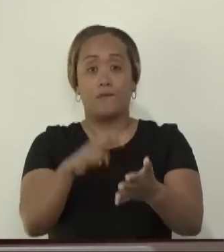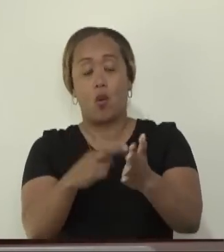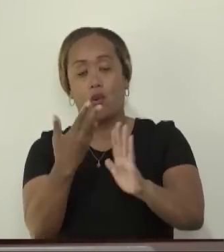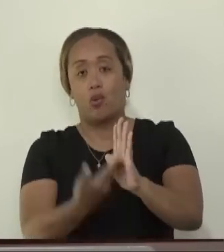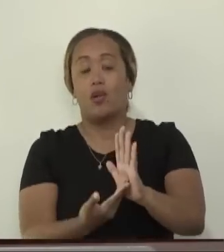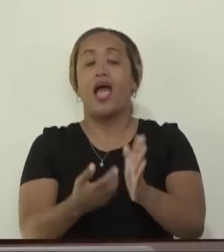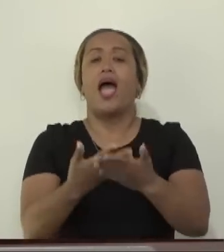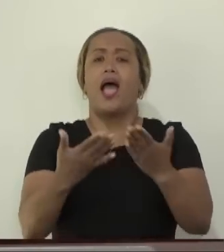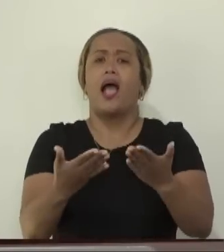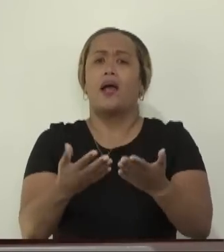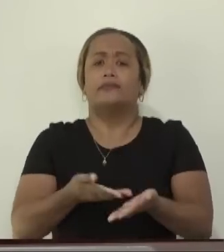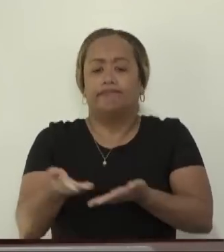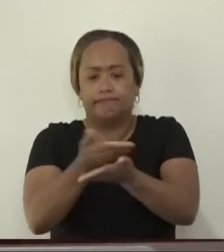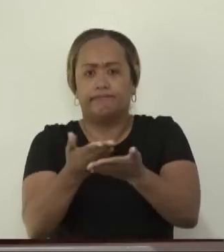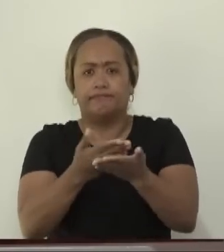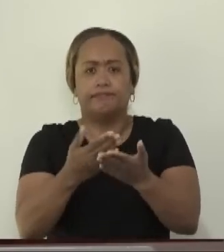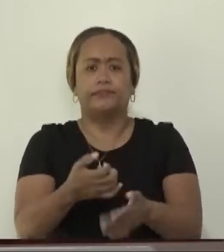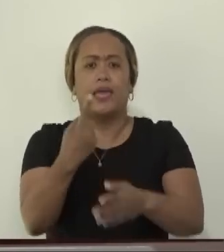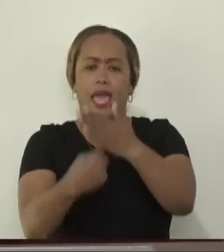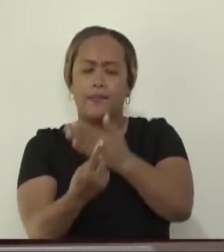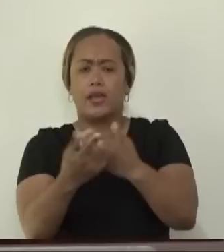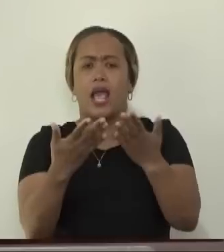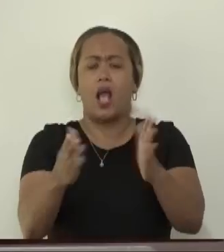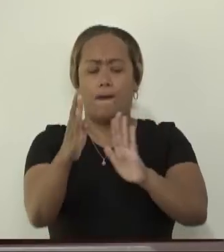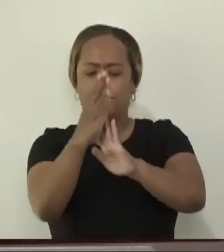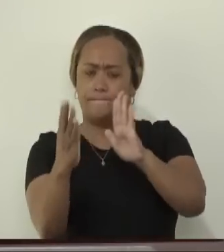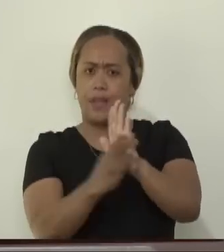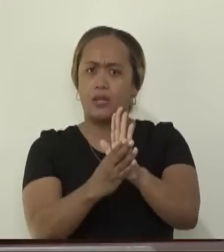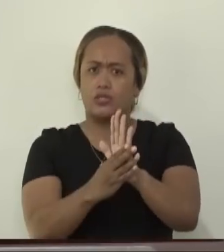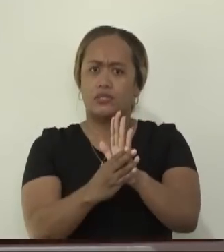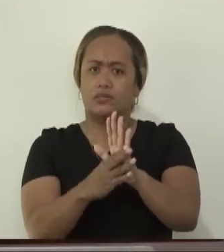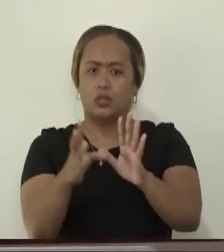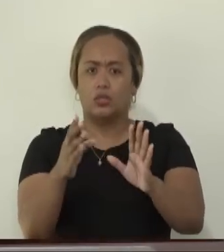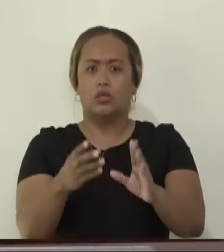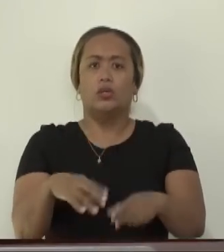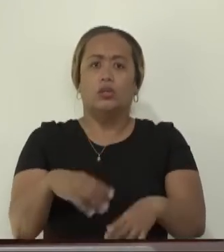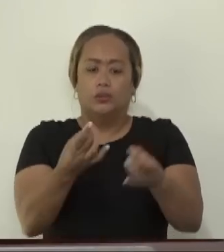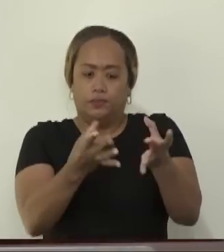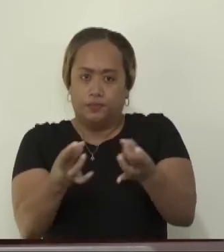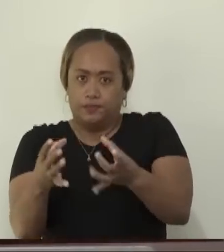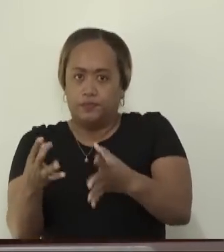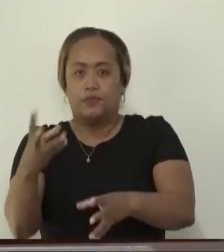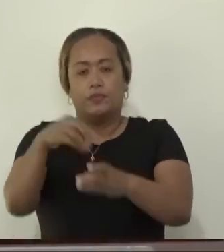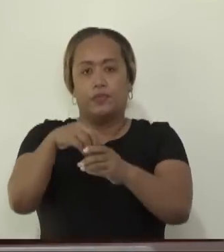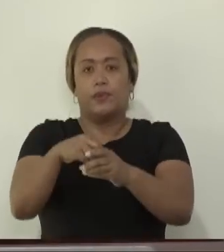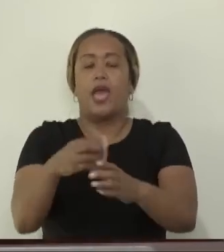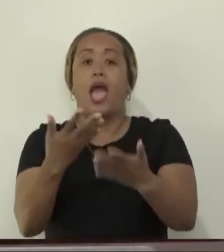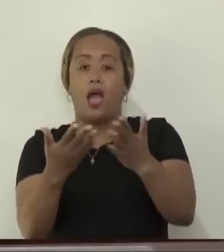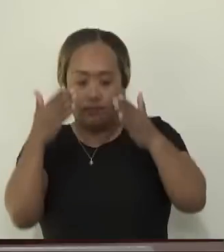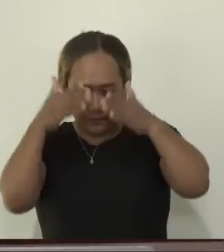extensive consultations were undertaken, and the budget was formulated in the spirit of